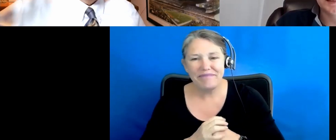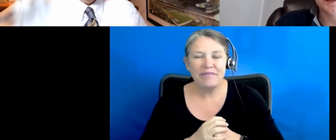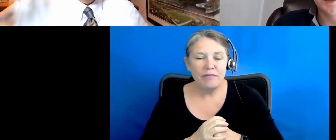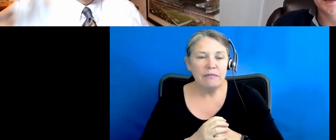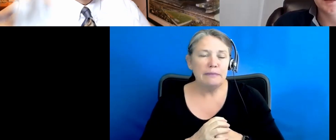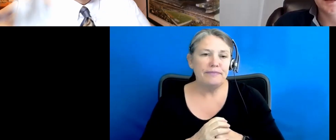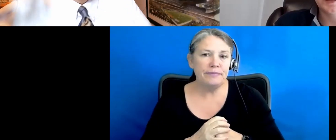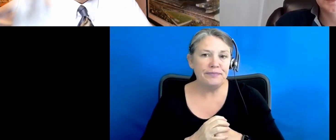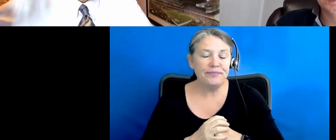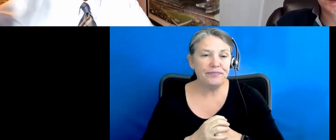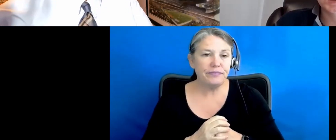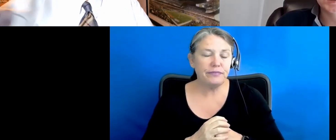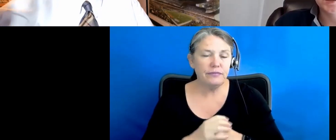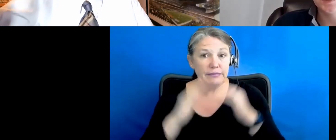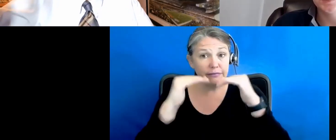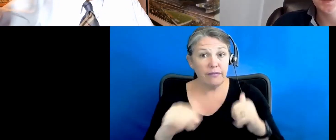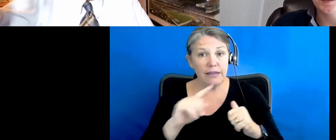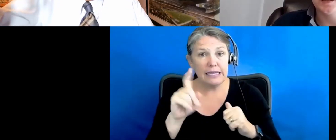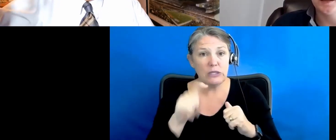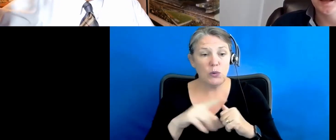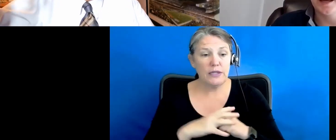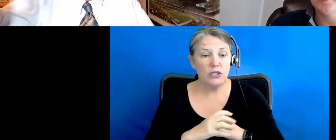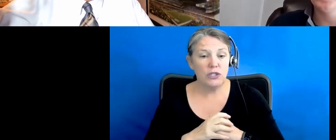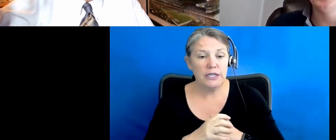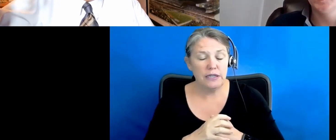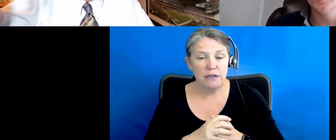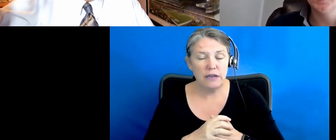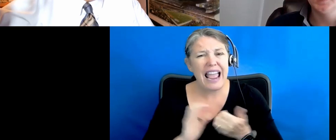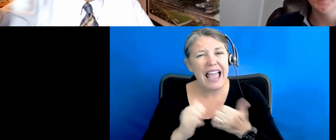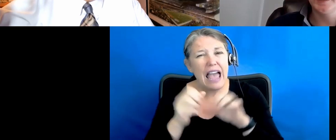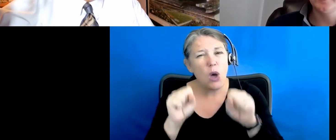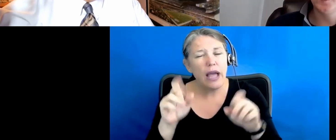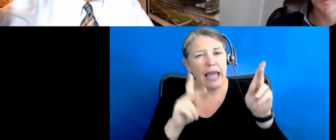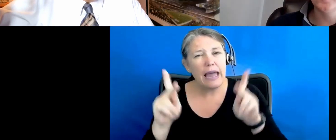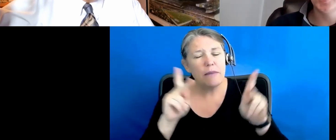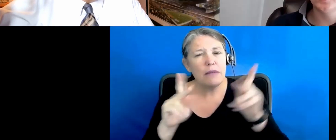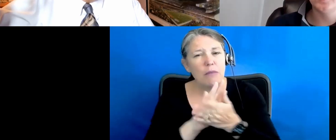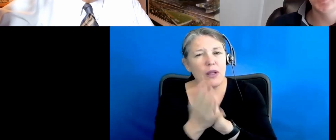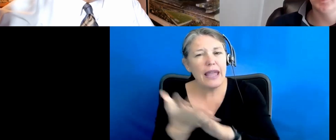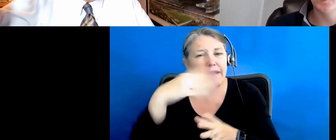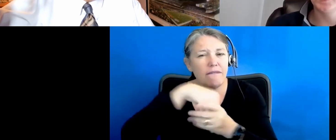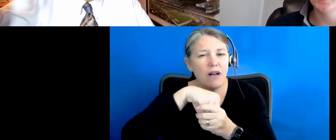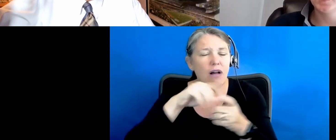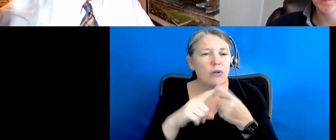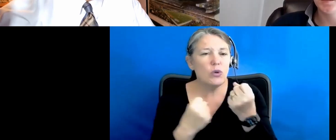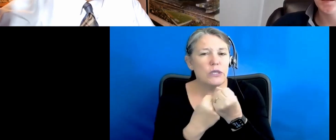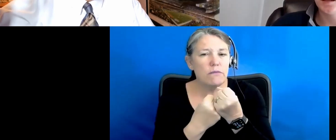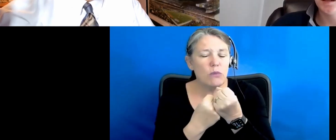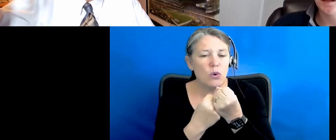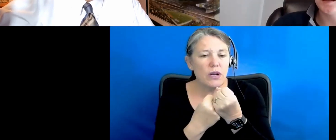Let's see, the next question. How can people get involved to support